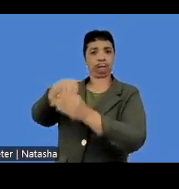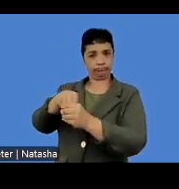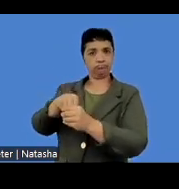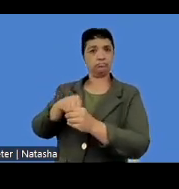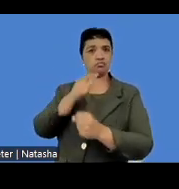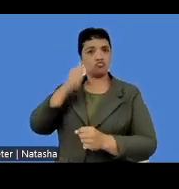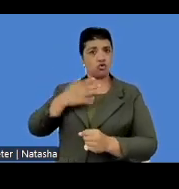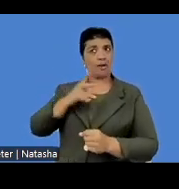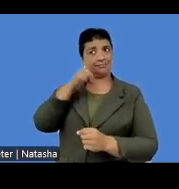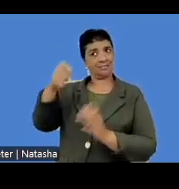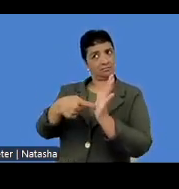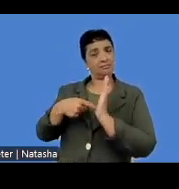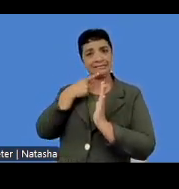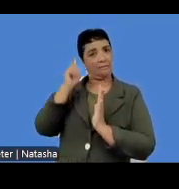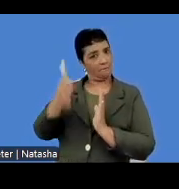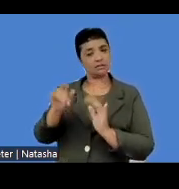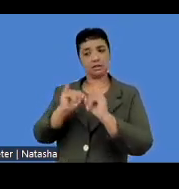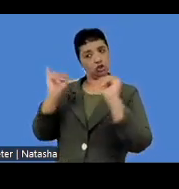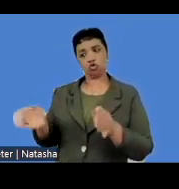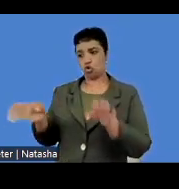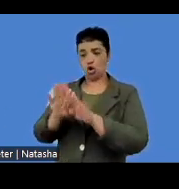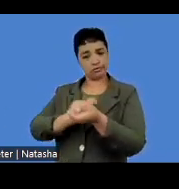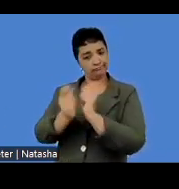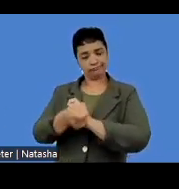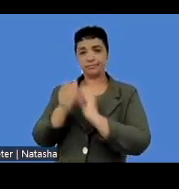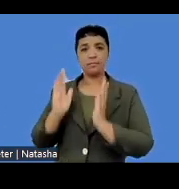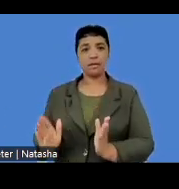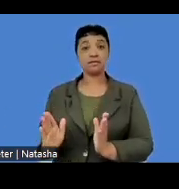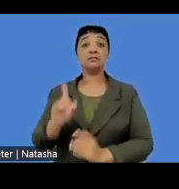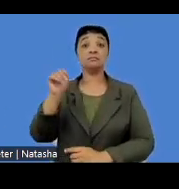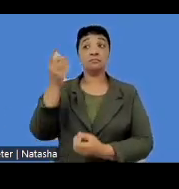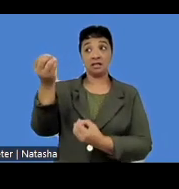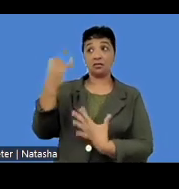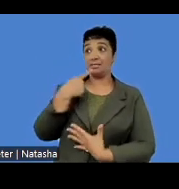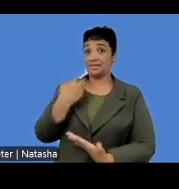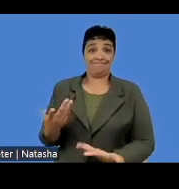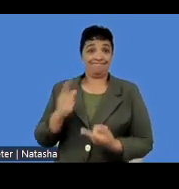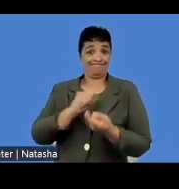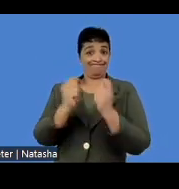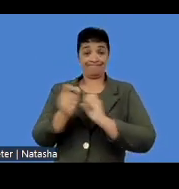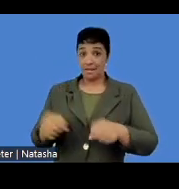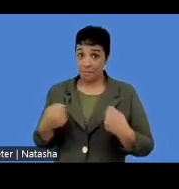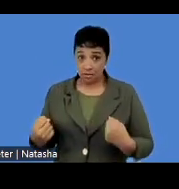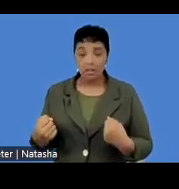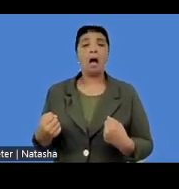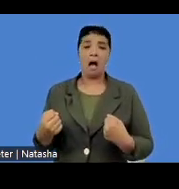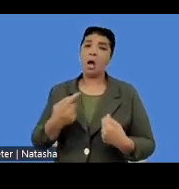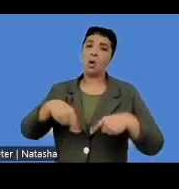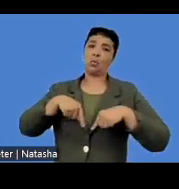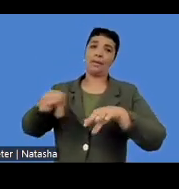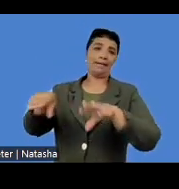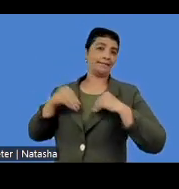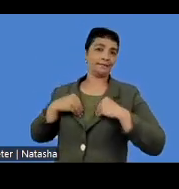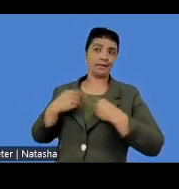the European Union told us very clearly that without DI reform, it would be impossible for us to join